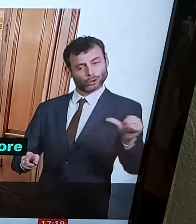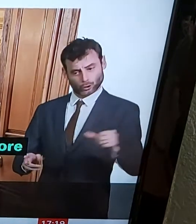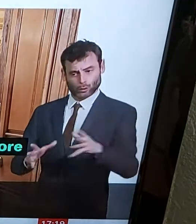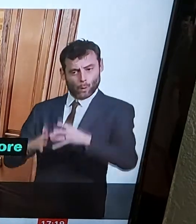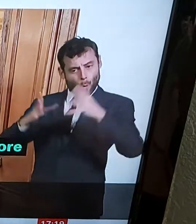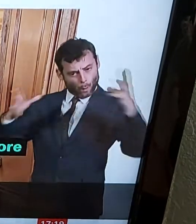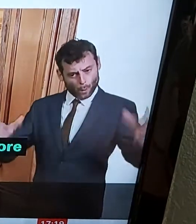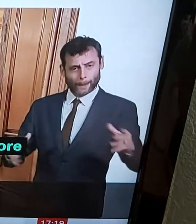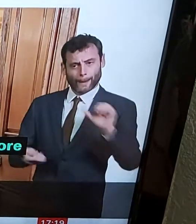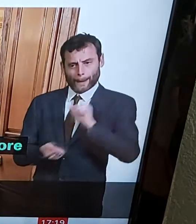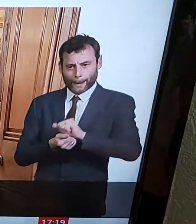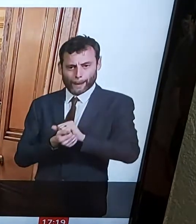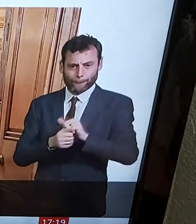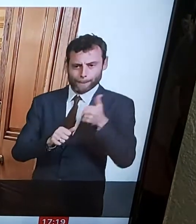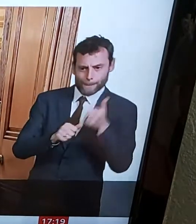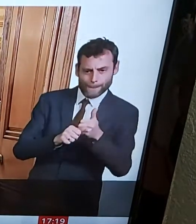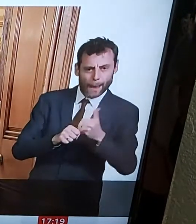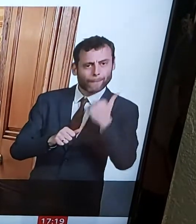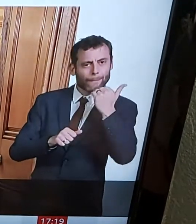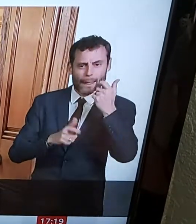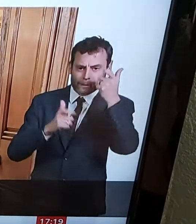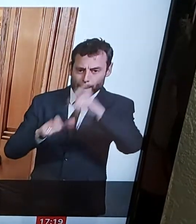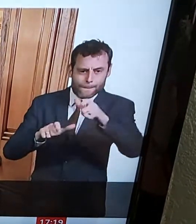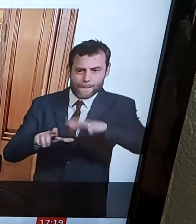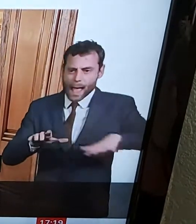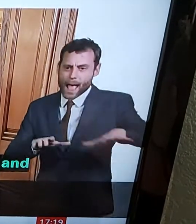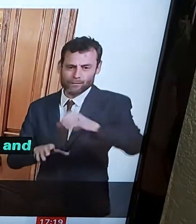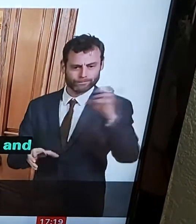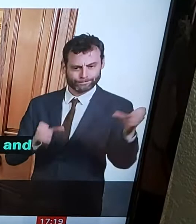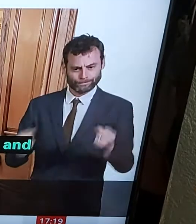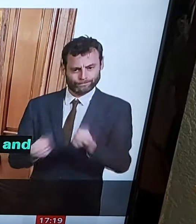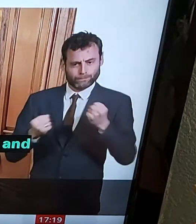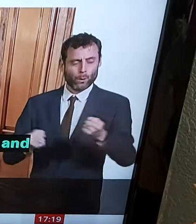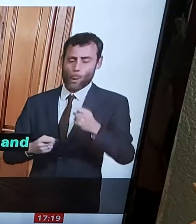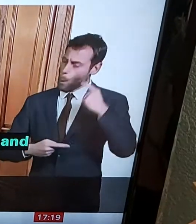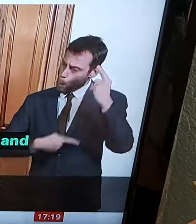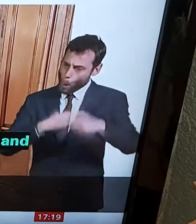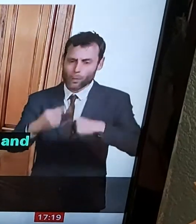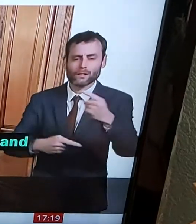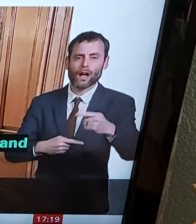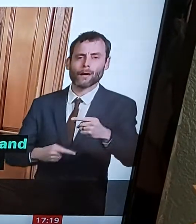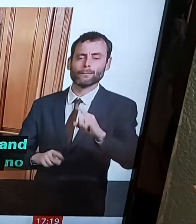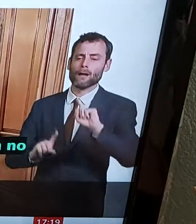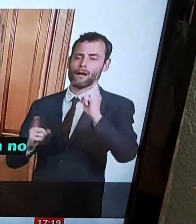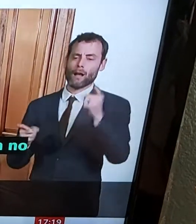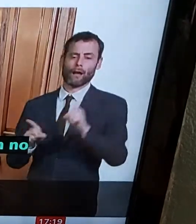surging demand, and it can't be made to operate with no slack as it has been under your watch?